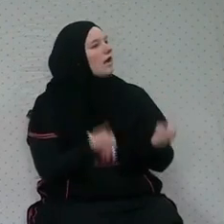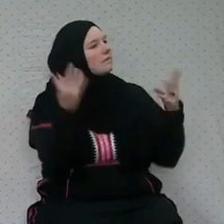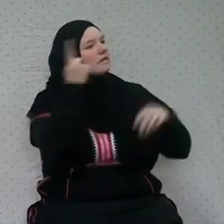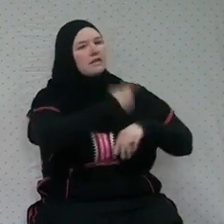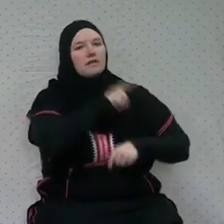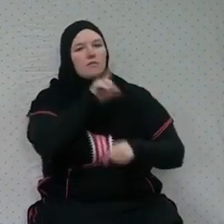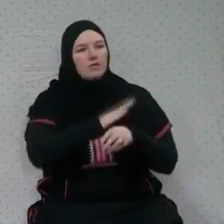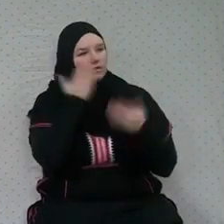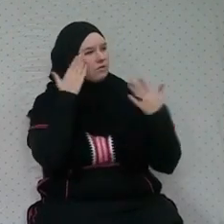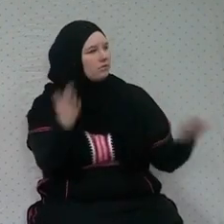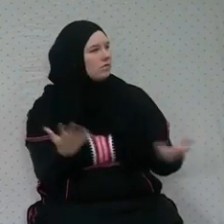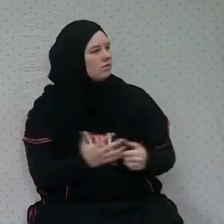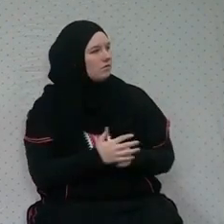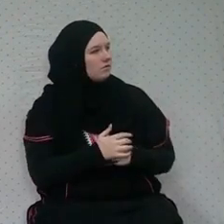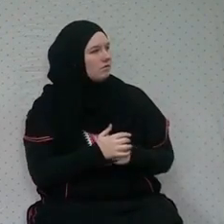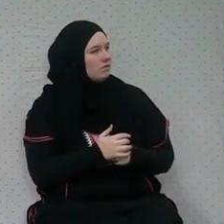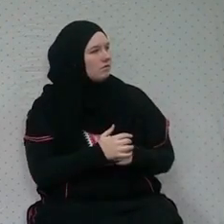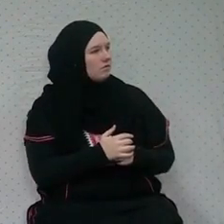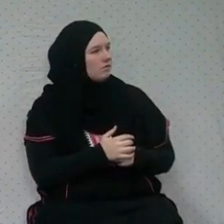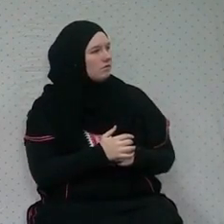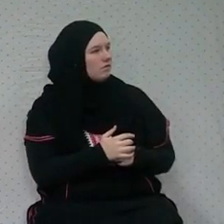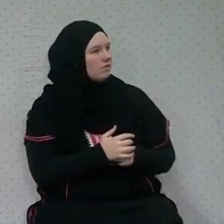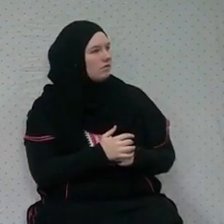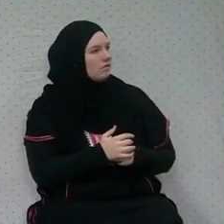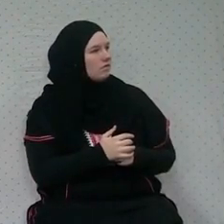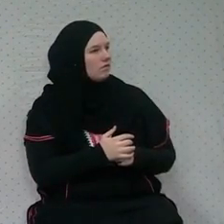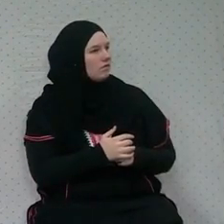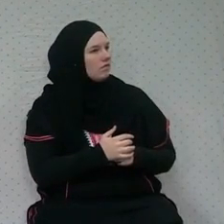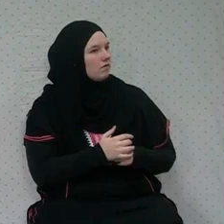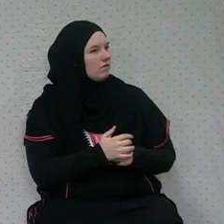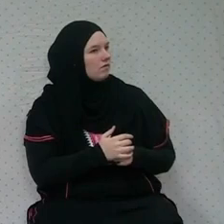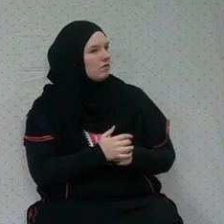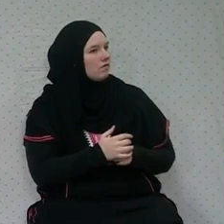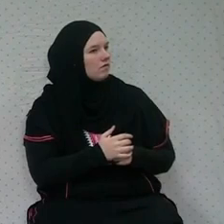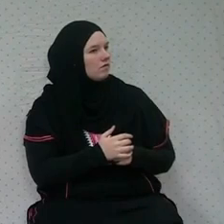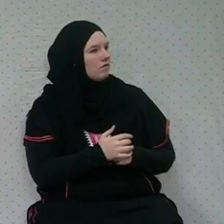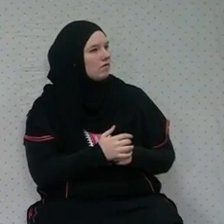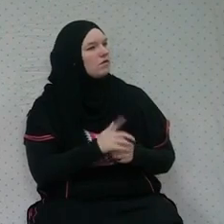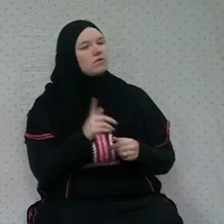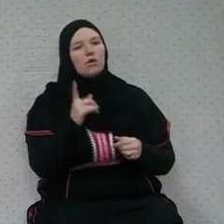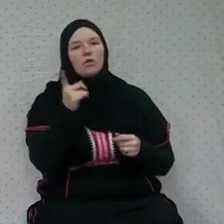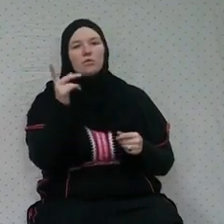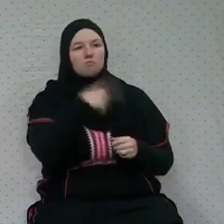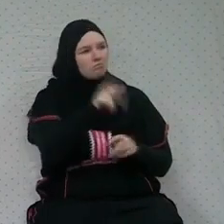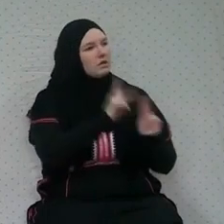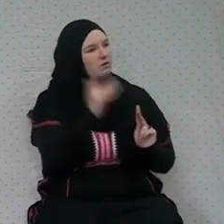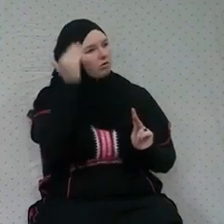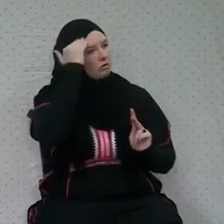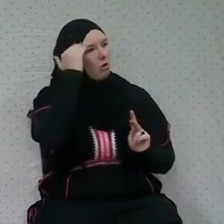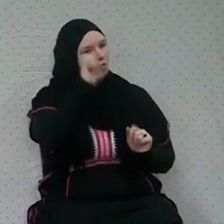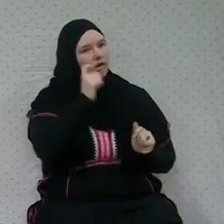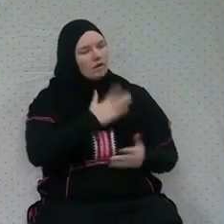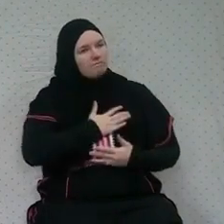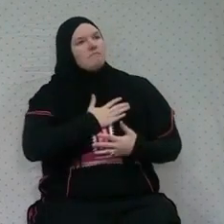we know you can take a breath and never get it out, or you can get it out and never get it in. So